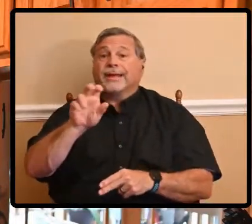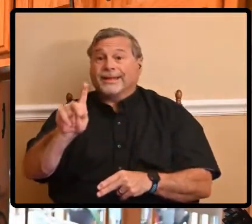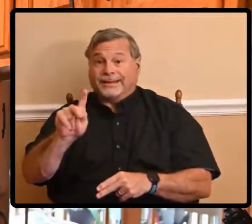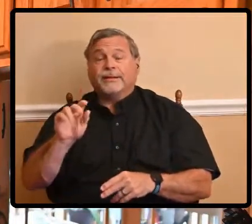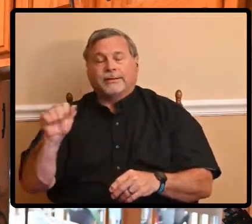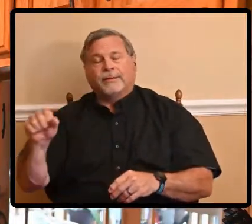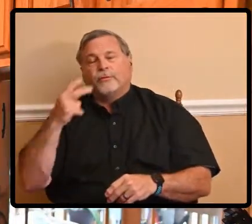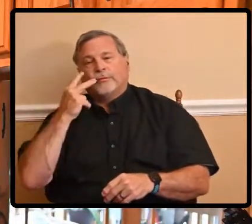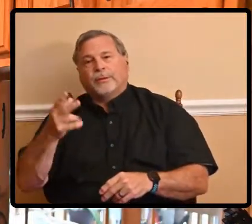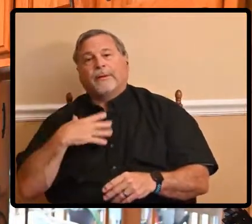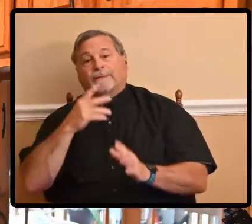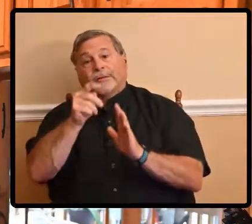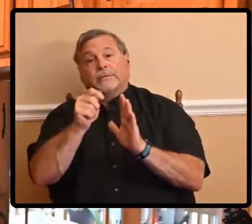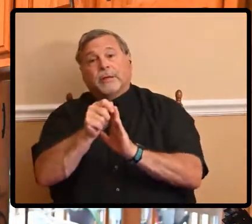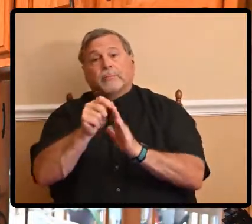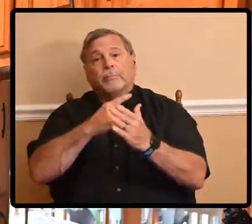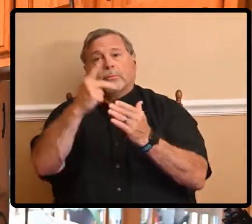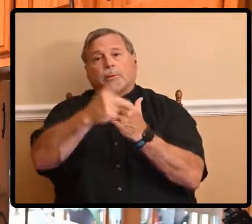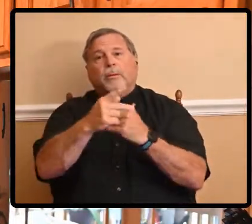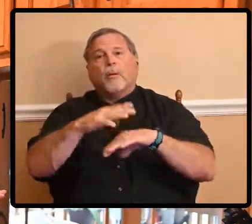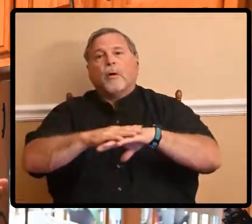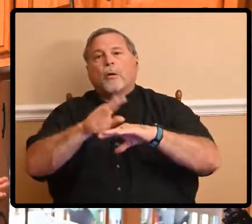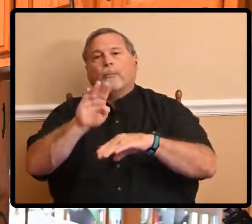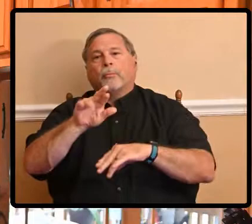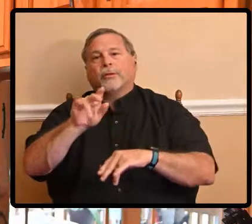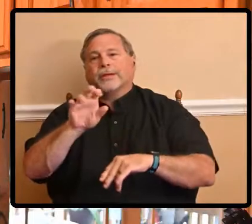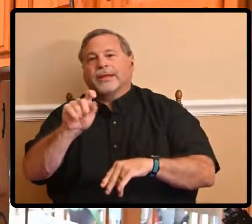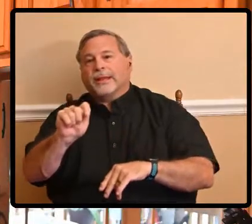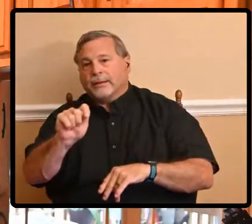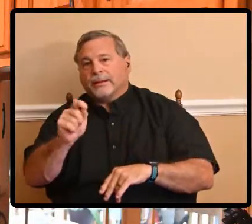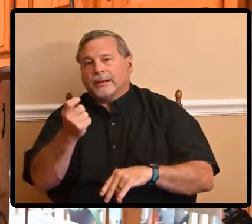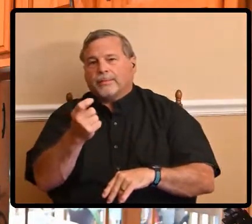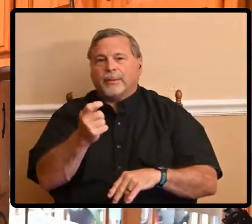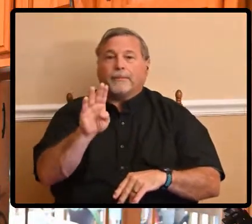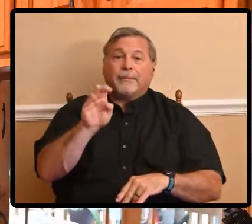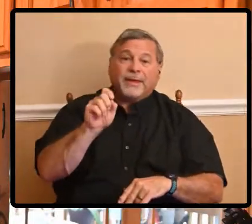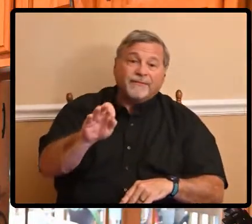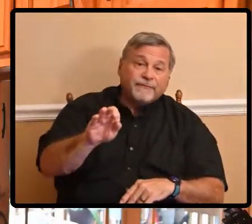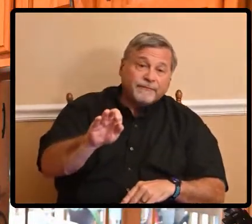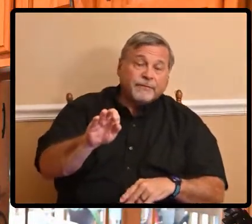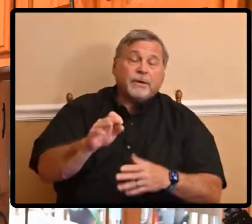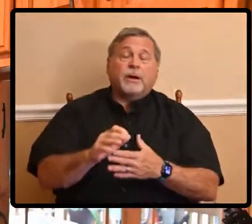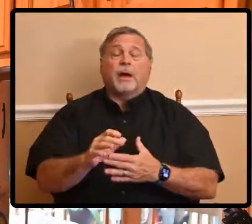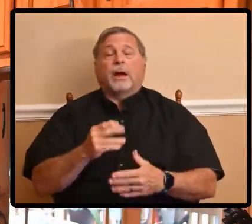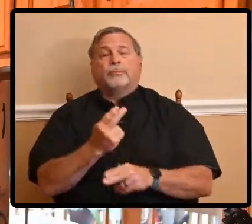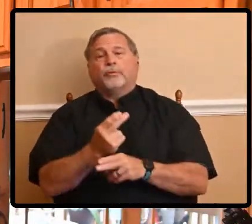well. Yep, you've seen my things for brisket. So you could use a little bit of beef, a little bit of brisket if you wanted to.